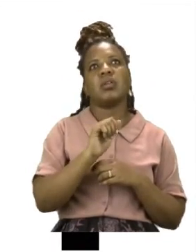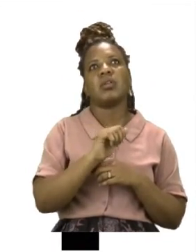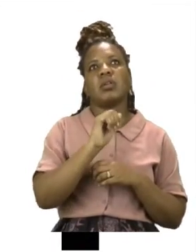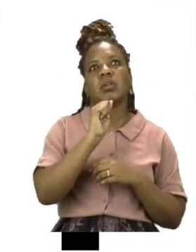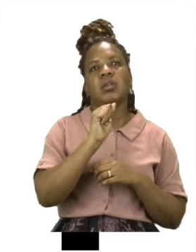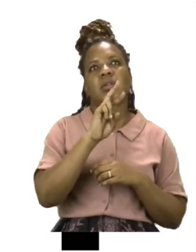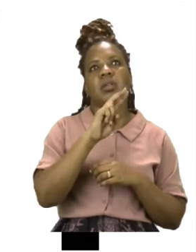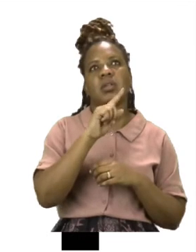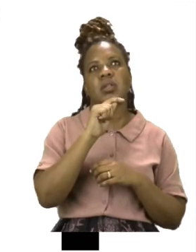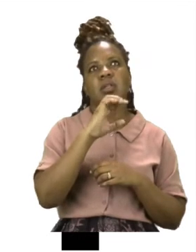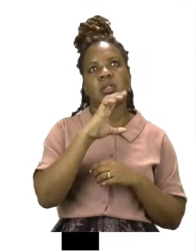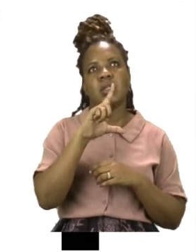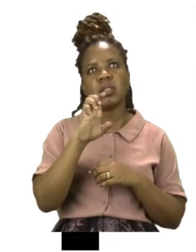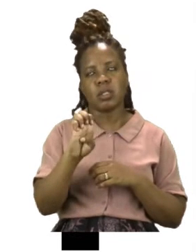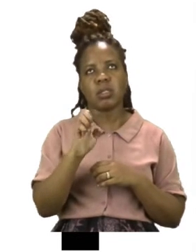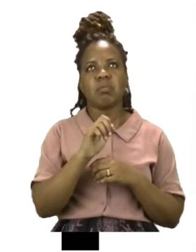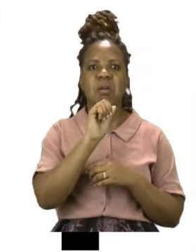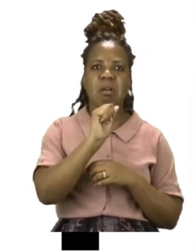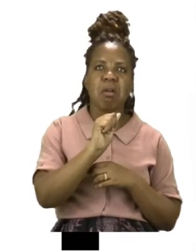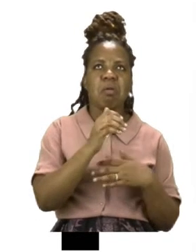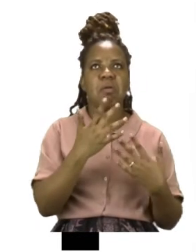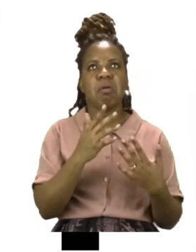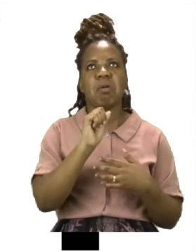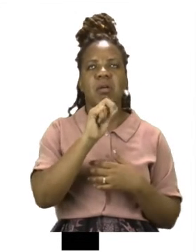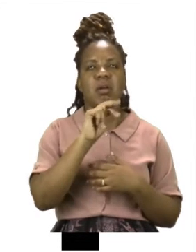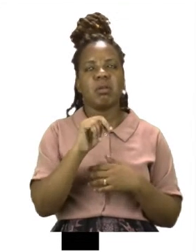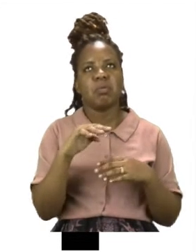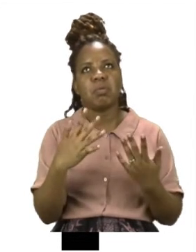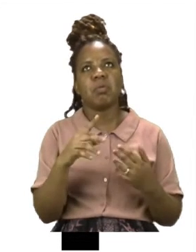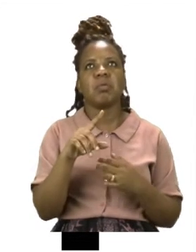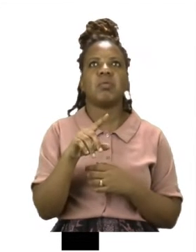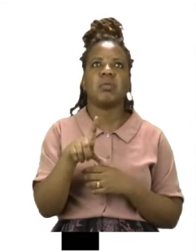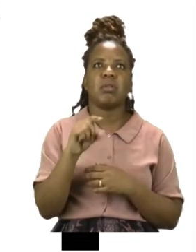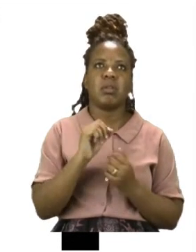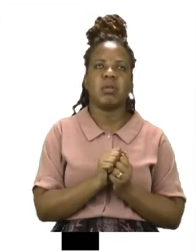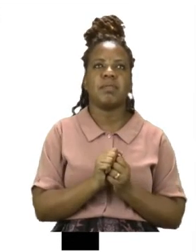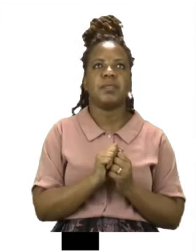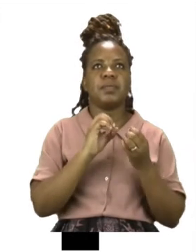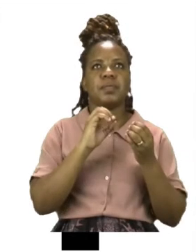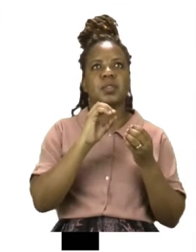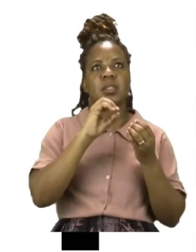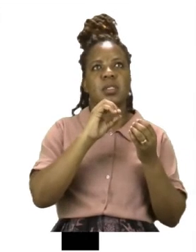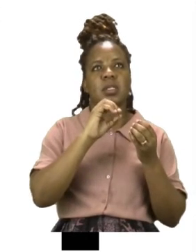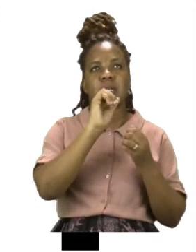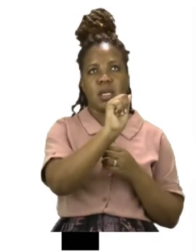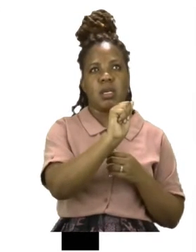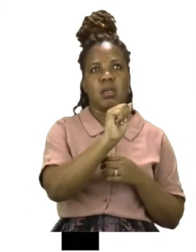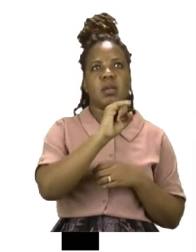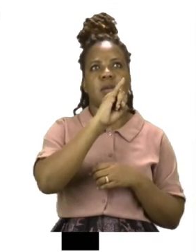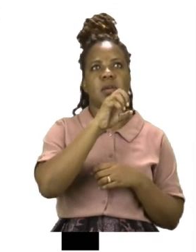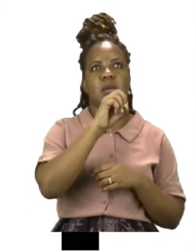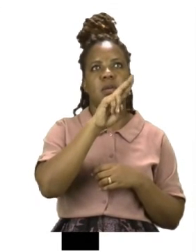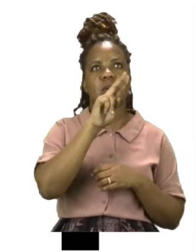A. A says, John wanted to read dash comic